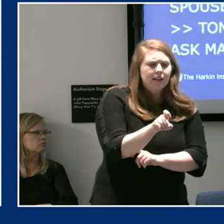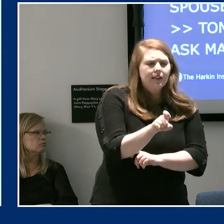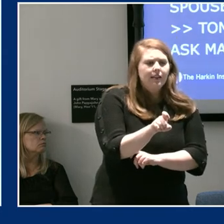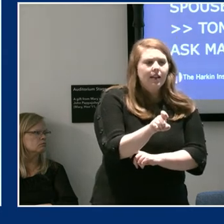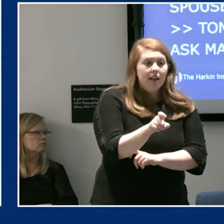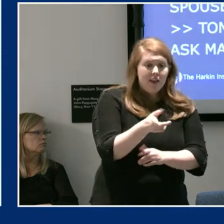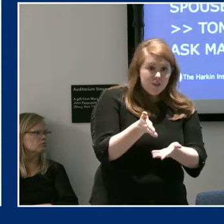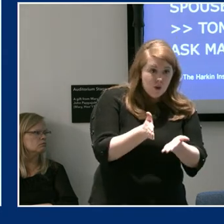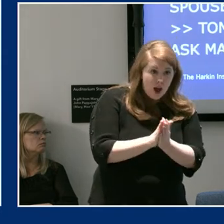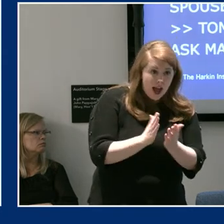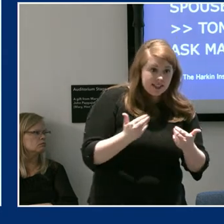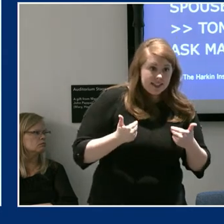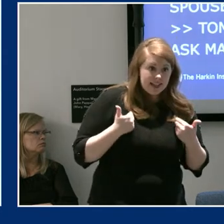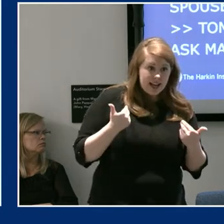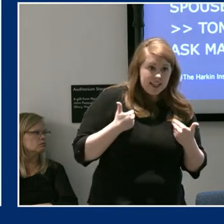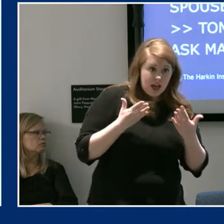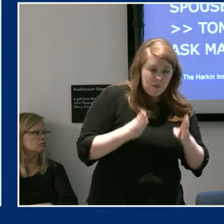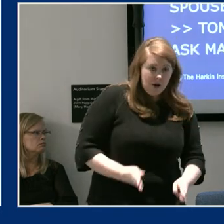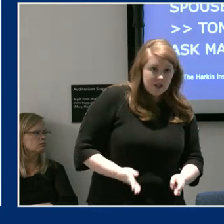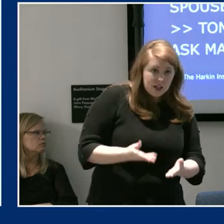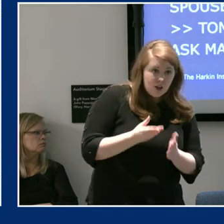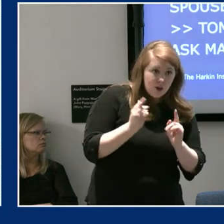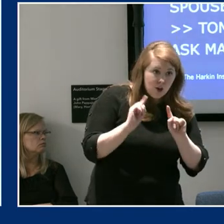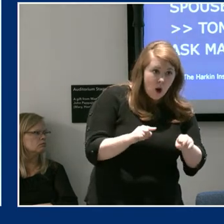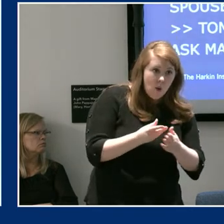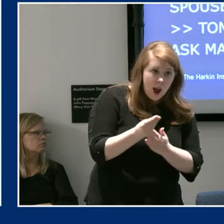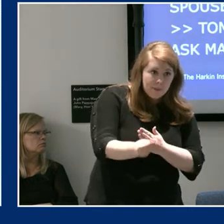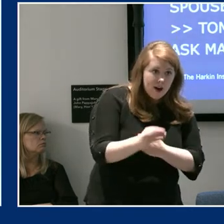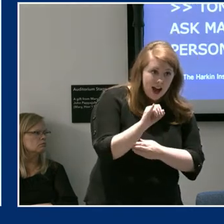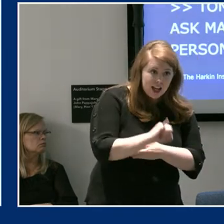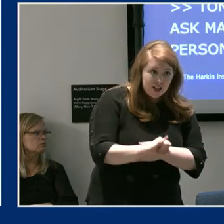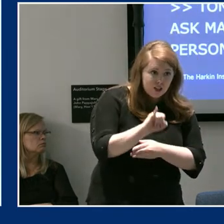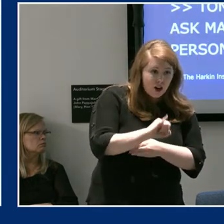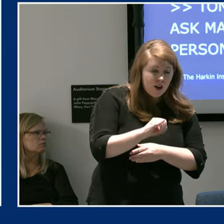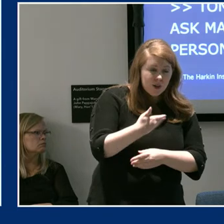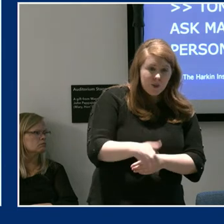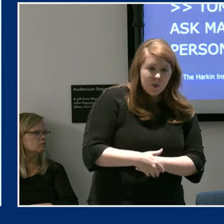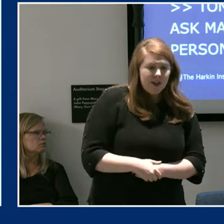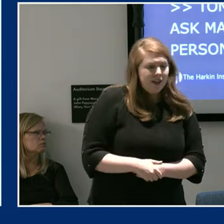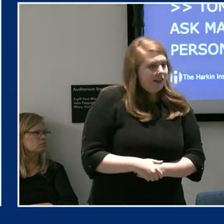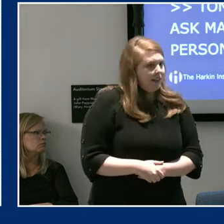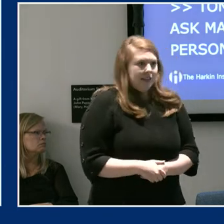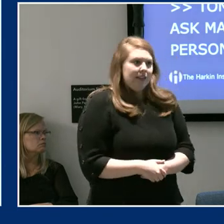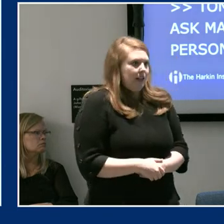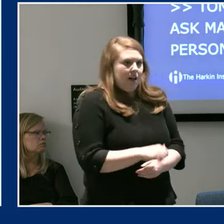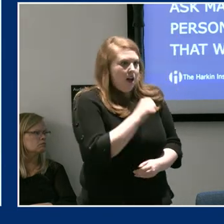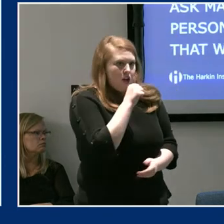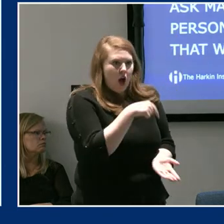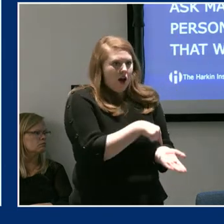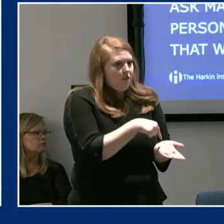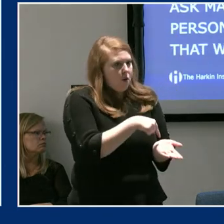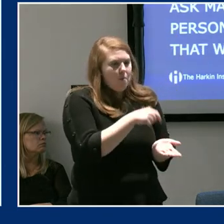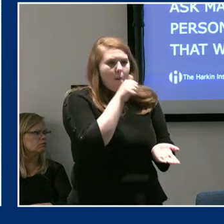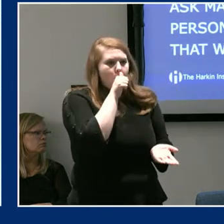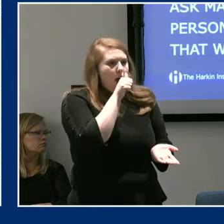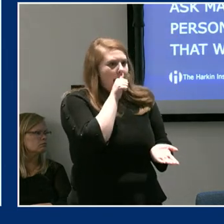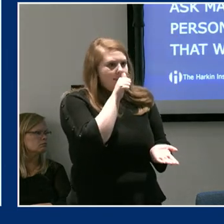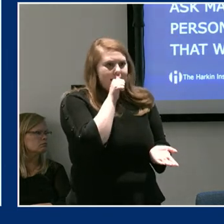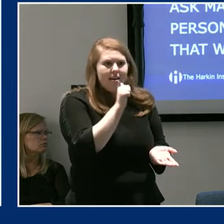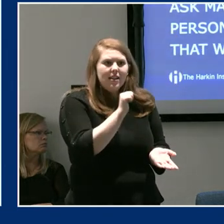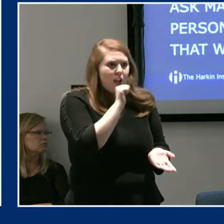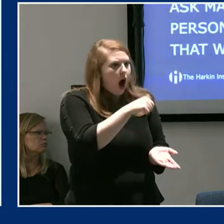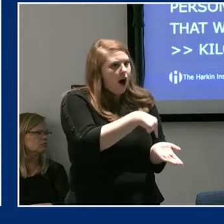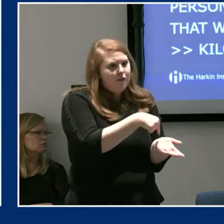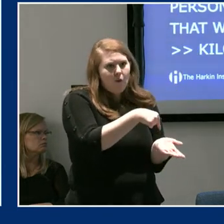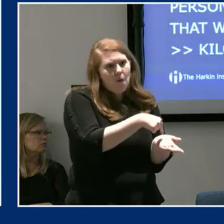ask a young person to go out and buy an insurance policy that would cover something like that. It would not be affordable in the private sector. It would not be